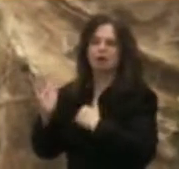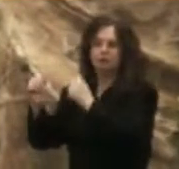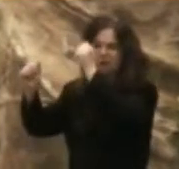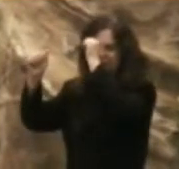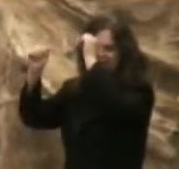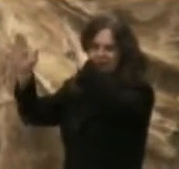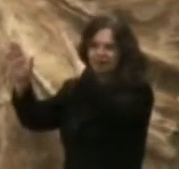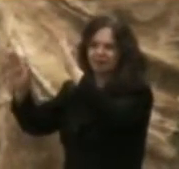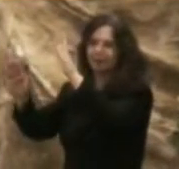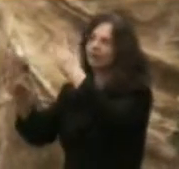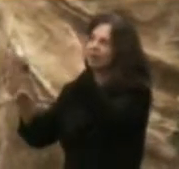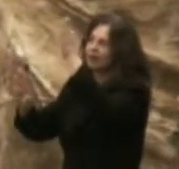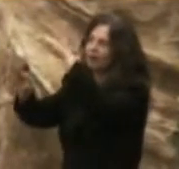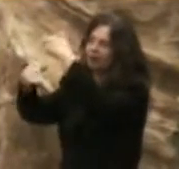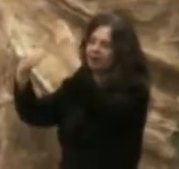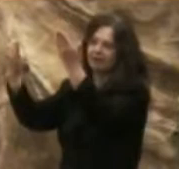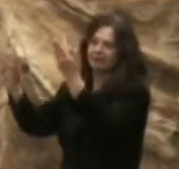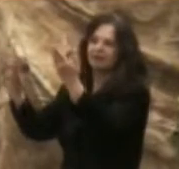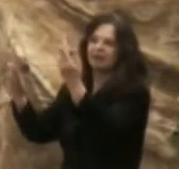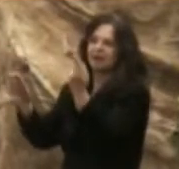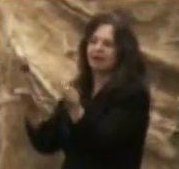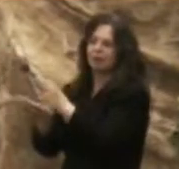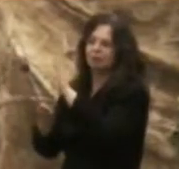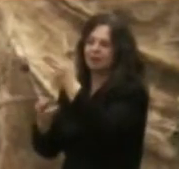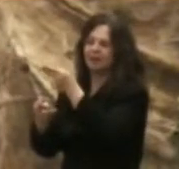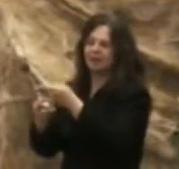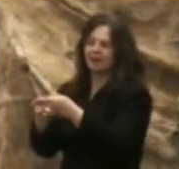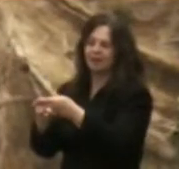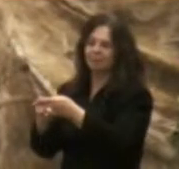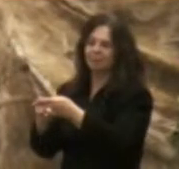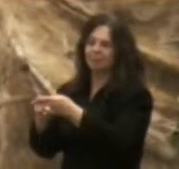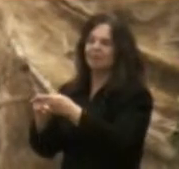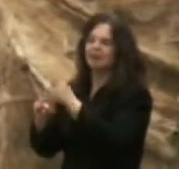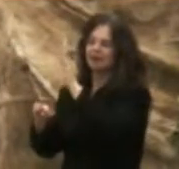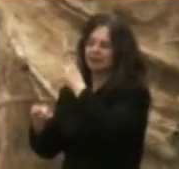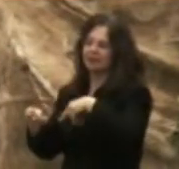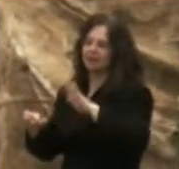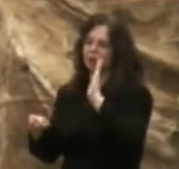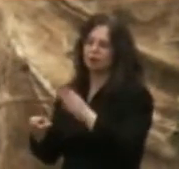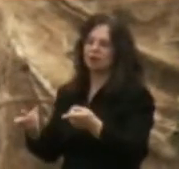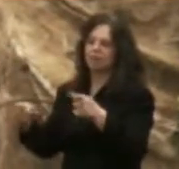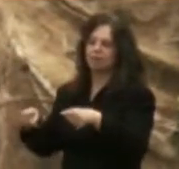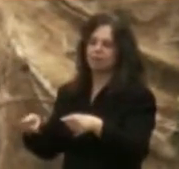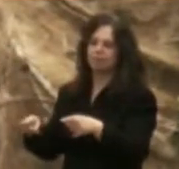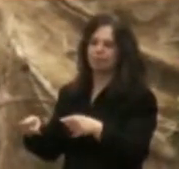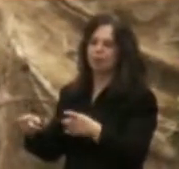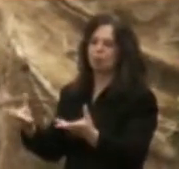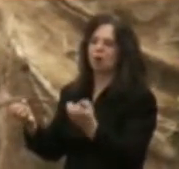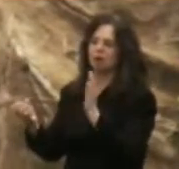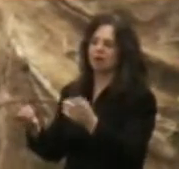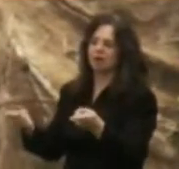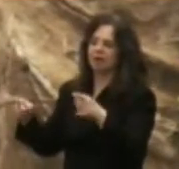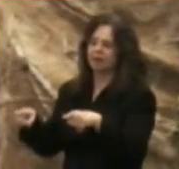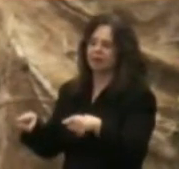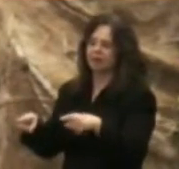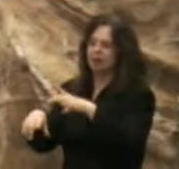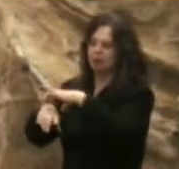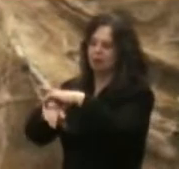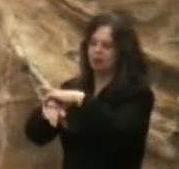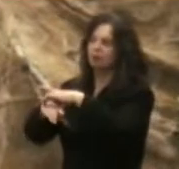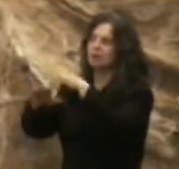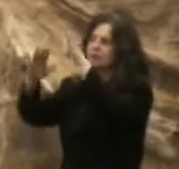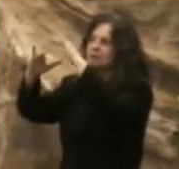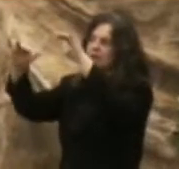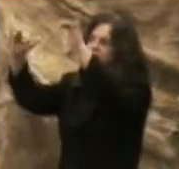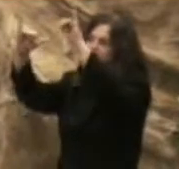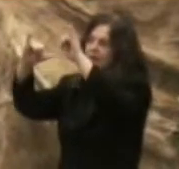Our Father, who art in heaven, hallowed be thy name. Thy kingdom come, thy will be done, on